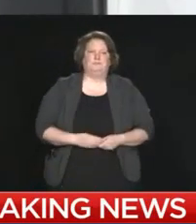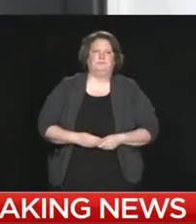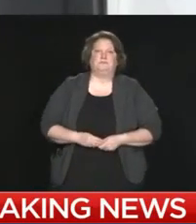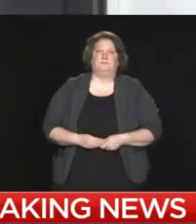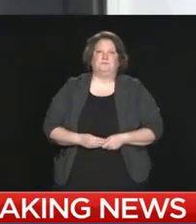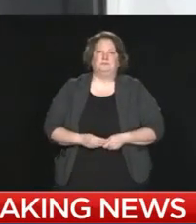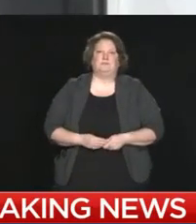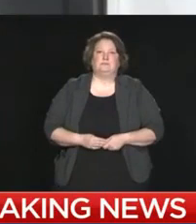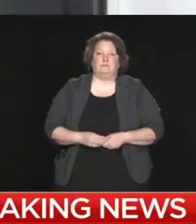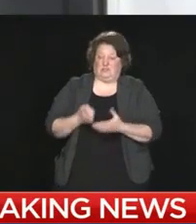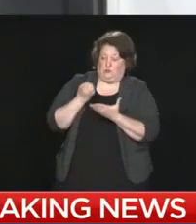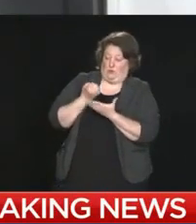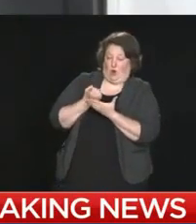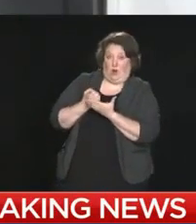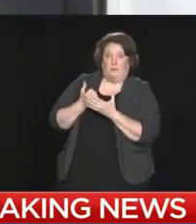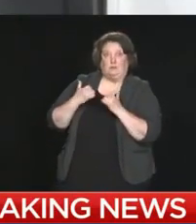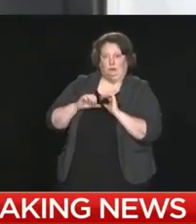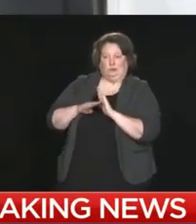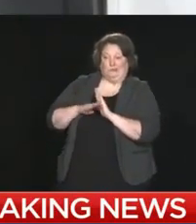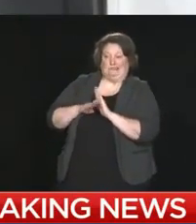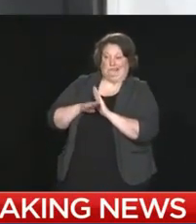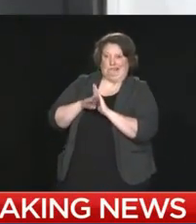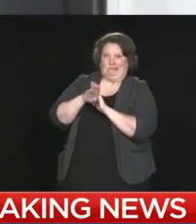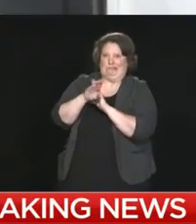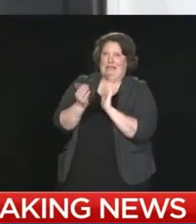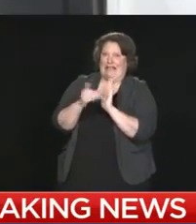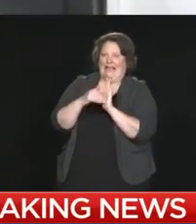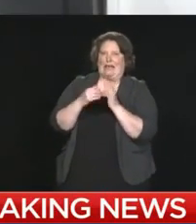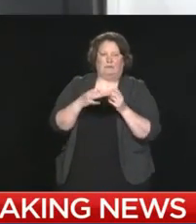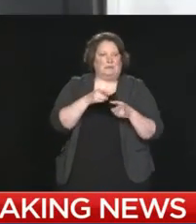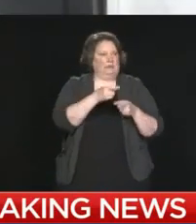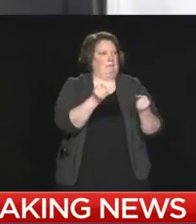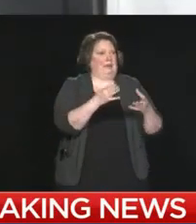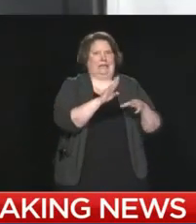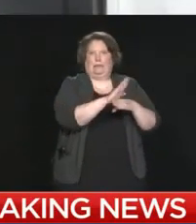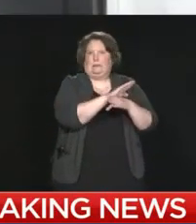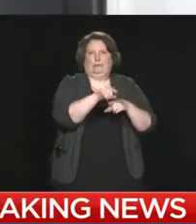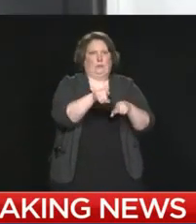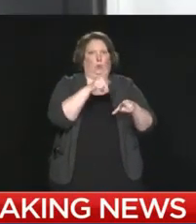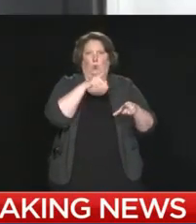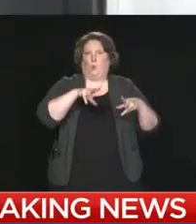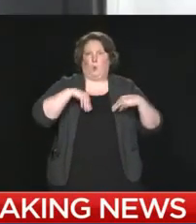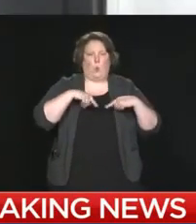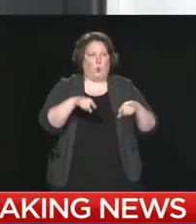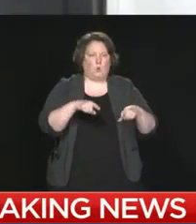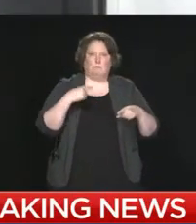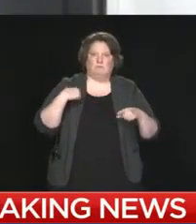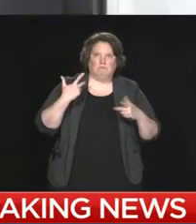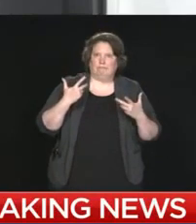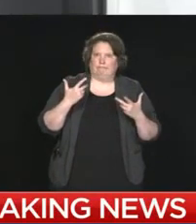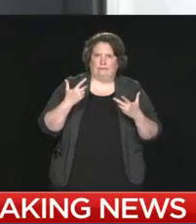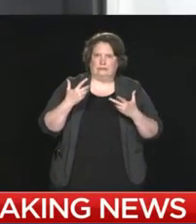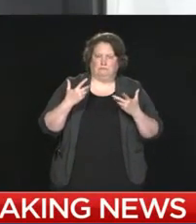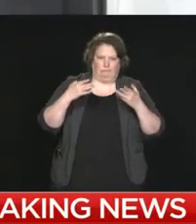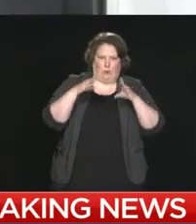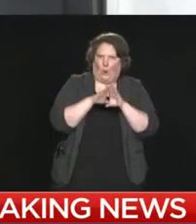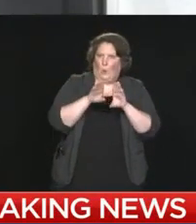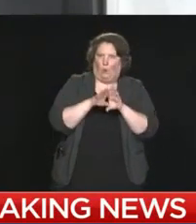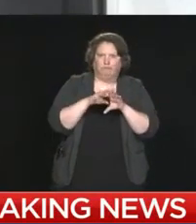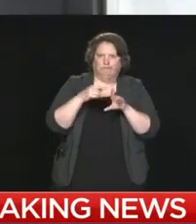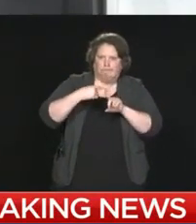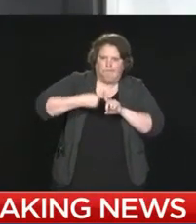a challenge for many business owners. After having closed their doors for several months, many are having